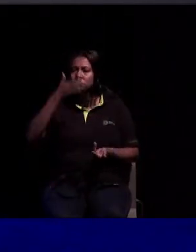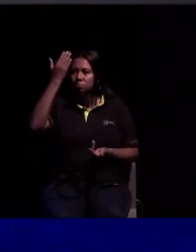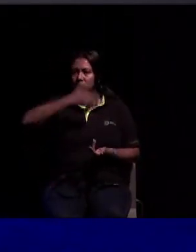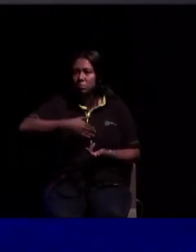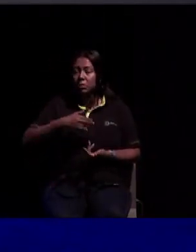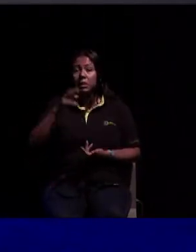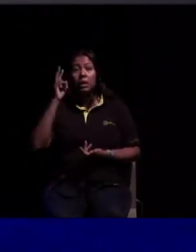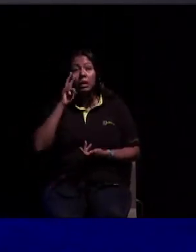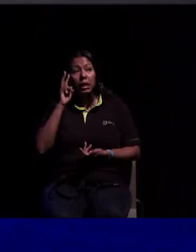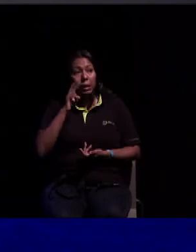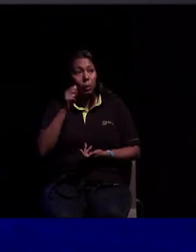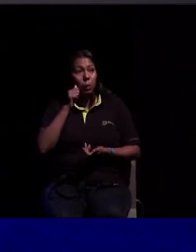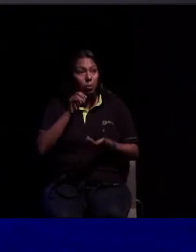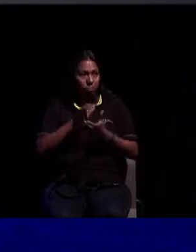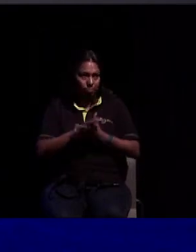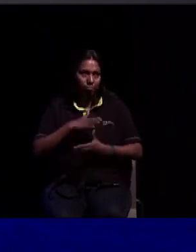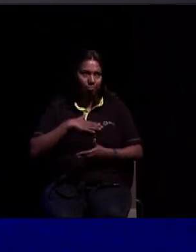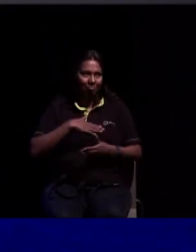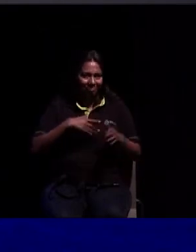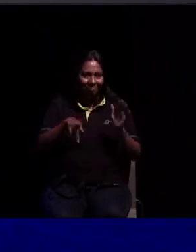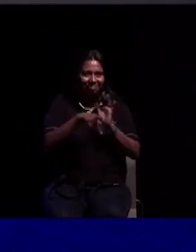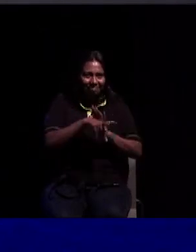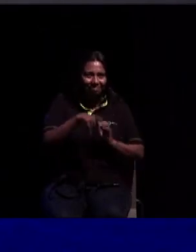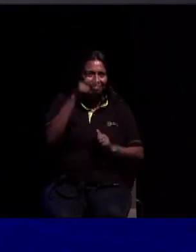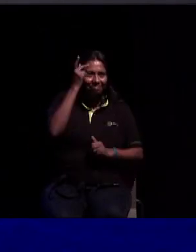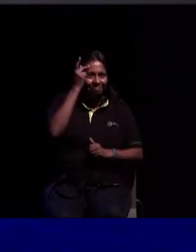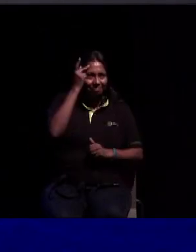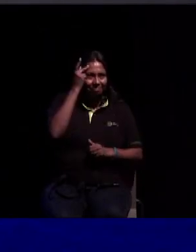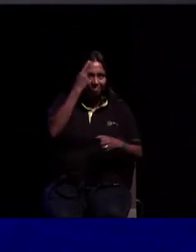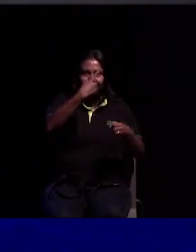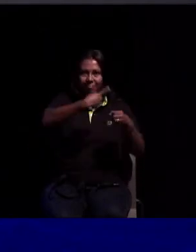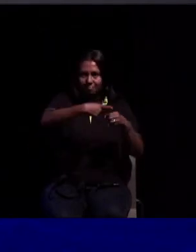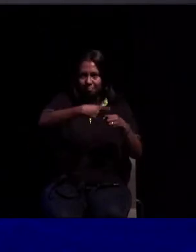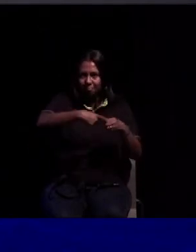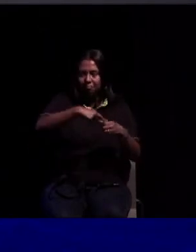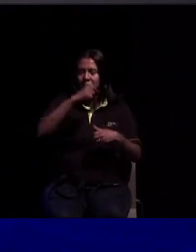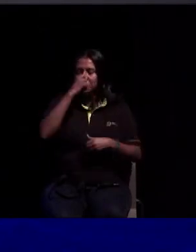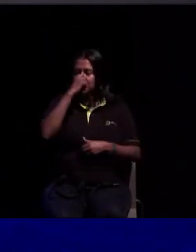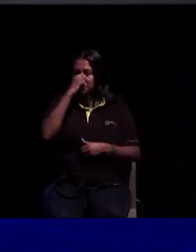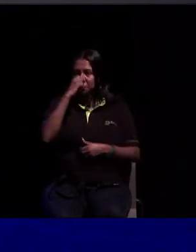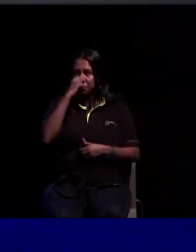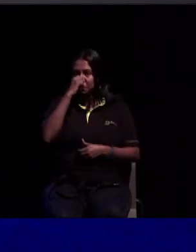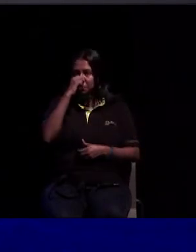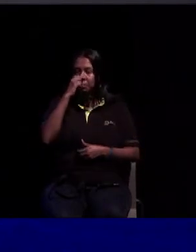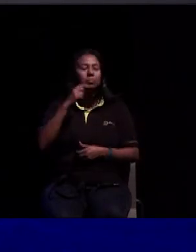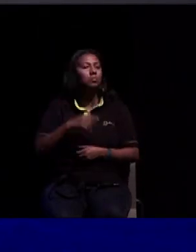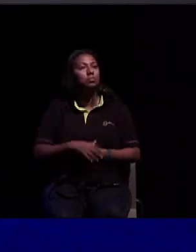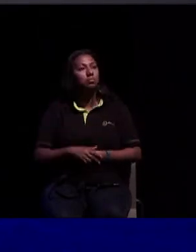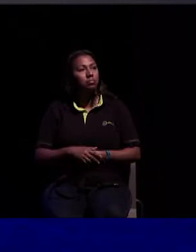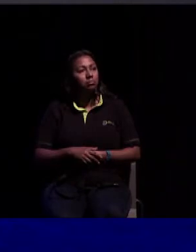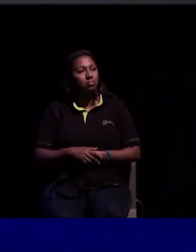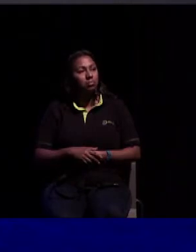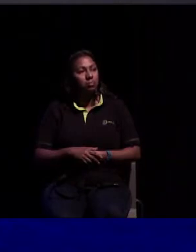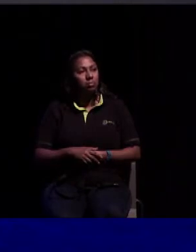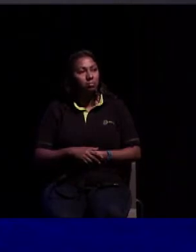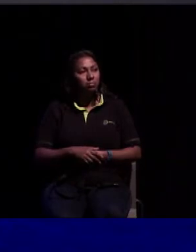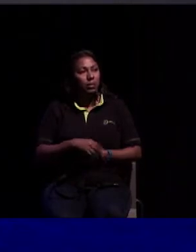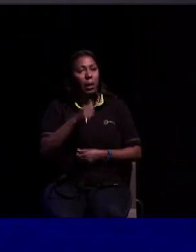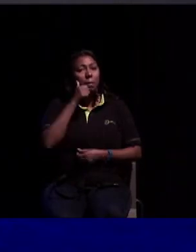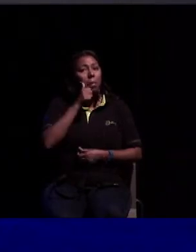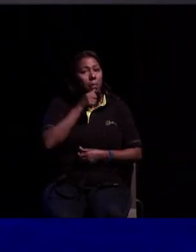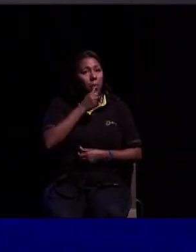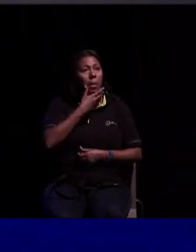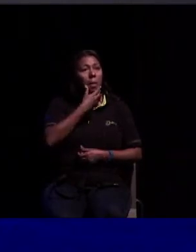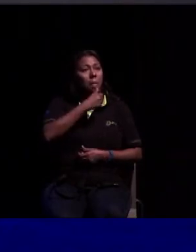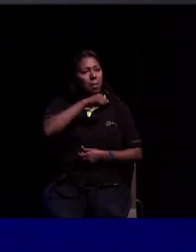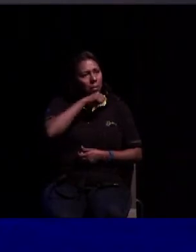mulher é paulista do interior, e ela é a filha da classe, é trabalhadora, e ela já